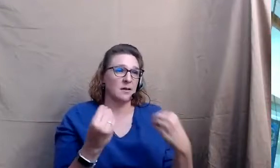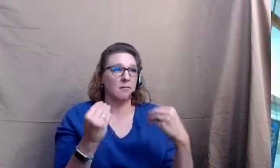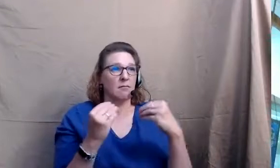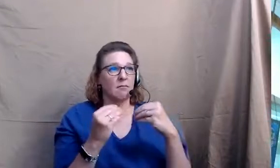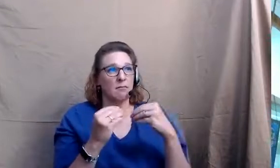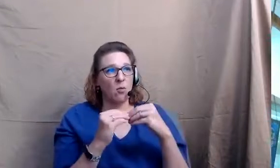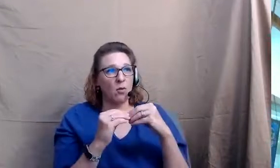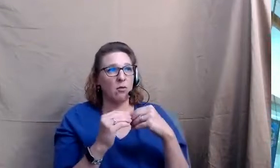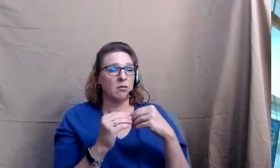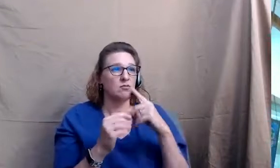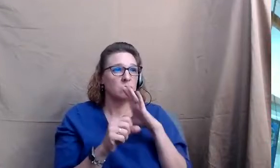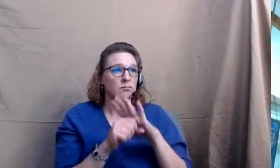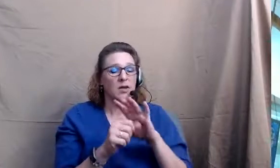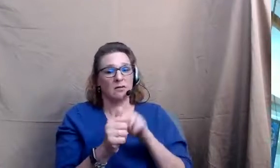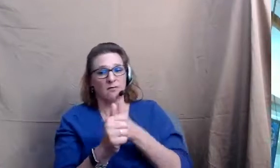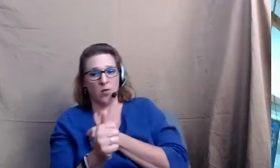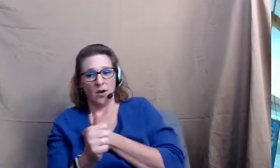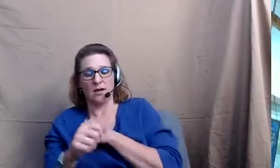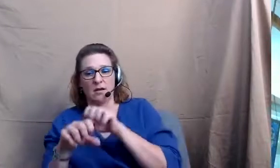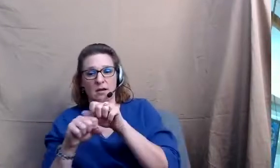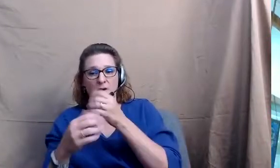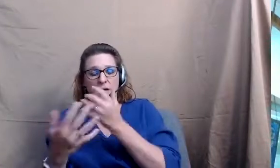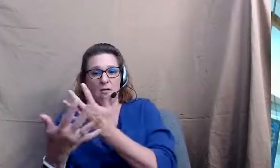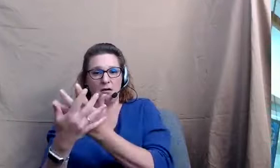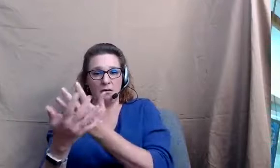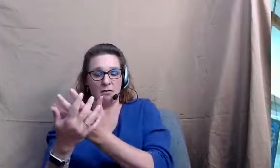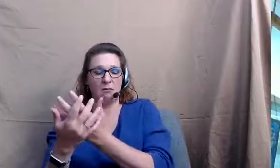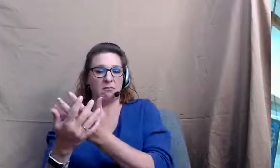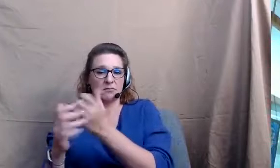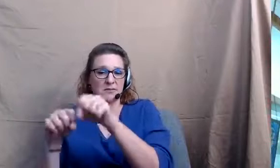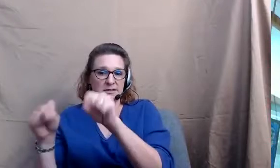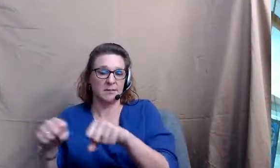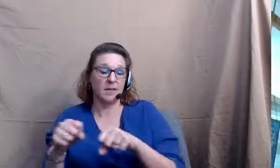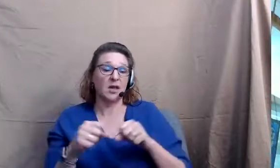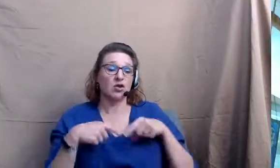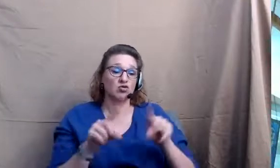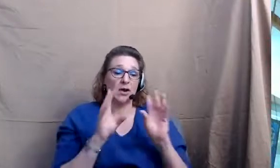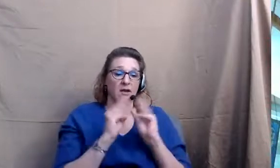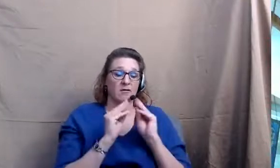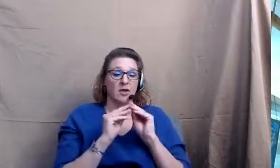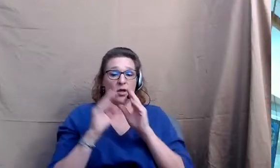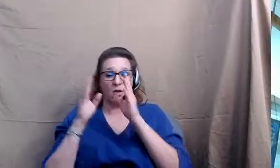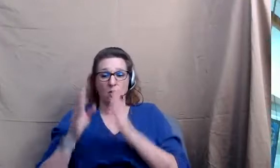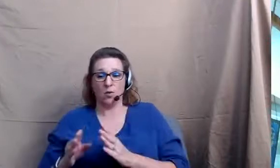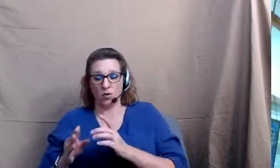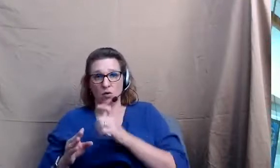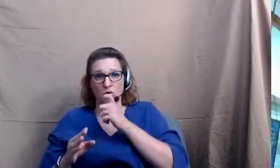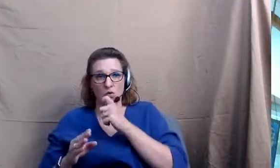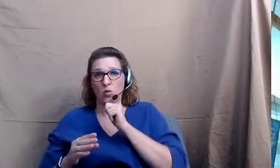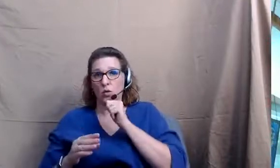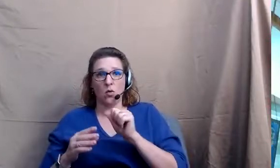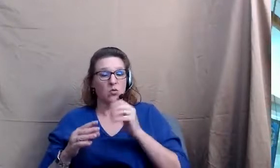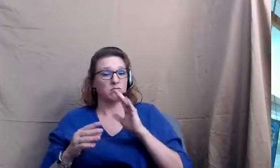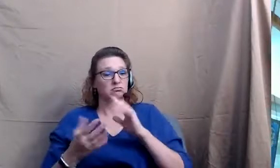carceral system. In conferencing, you have the person who has done, we don't talk about crimes, and we don't talk